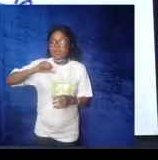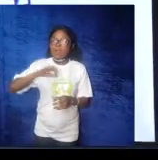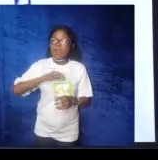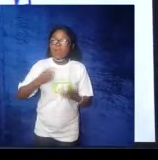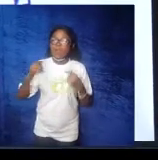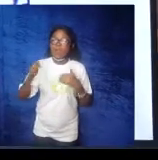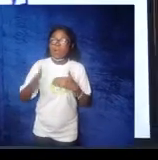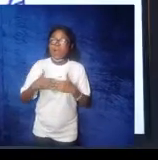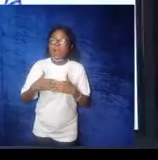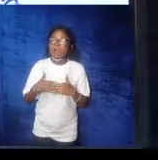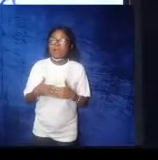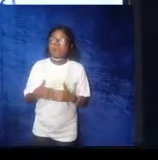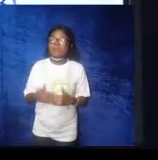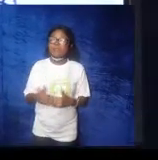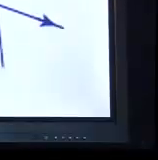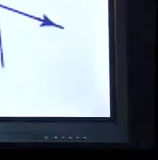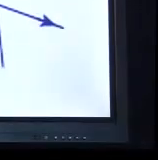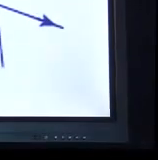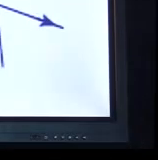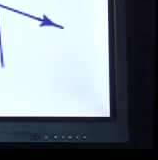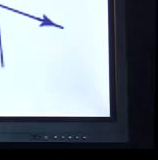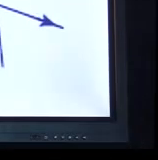the missing angles, and I'll be right back.